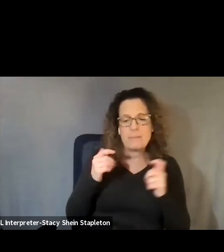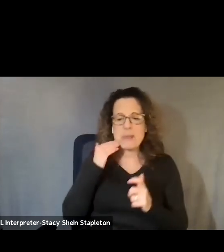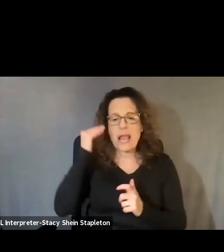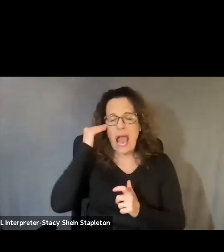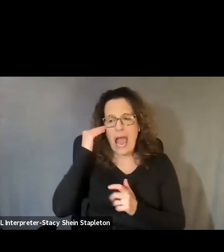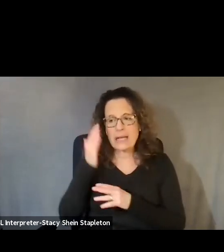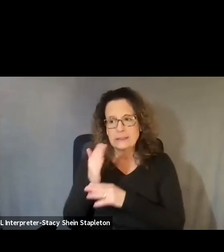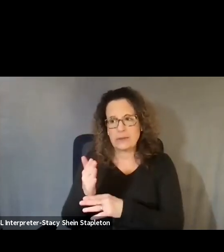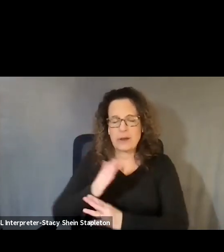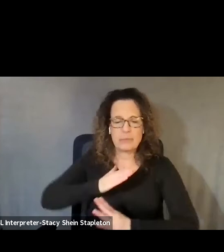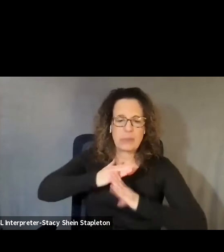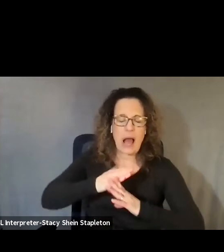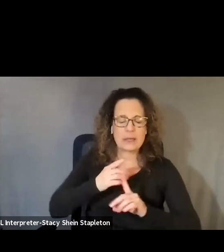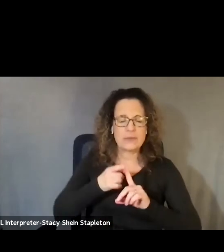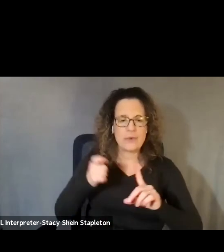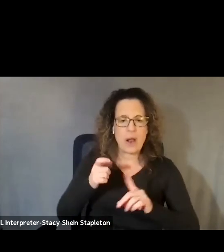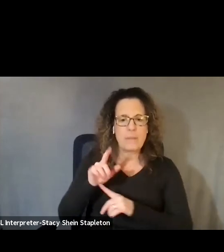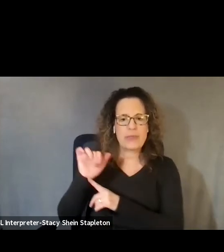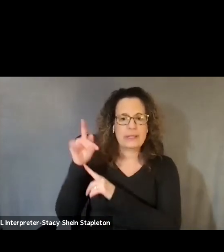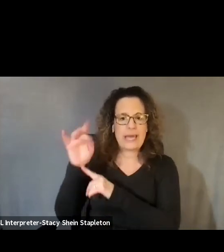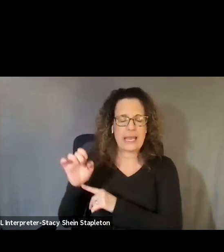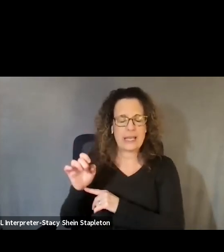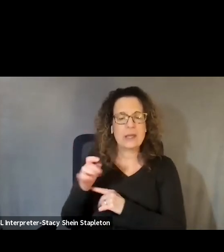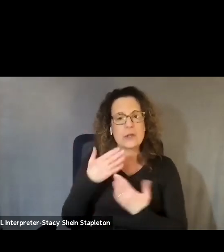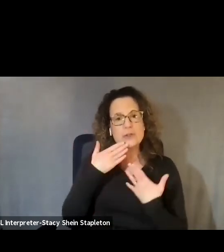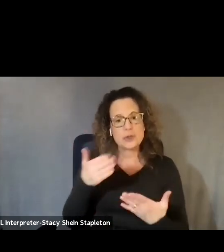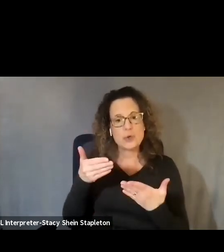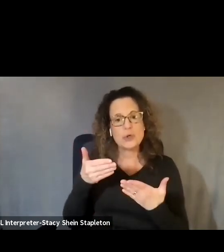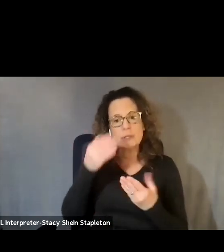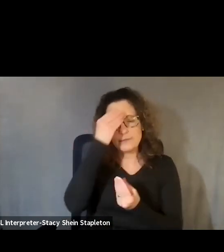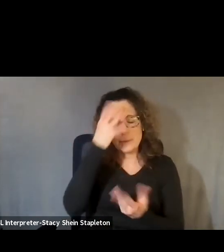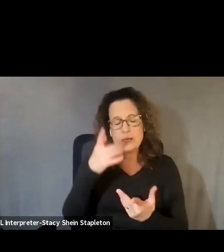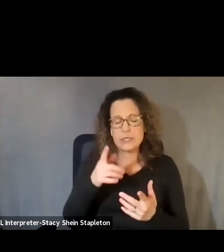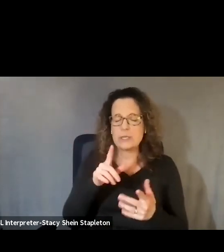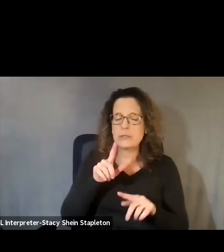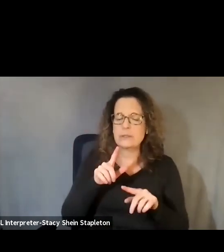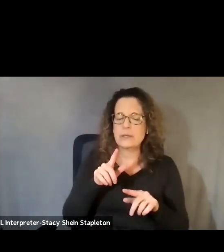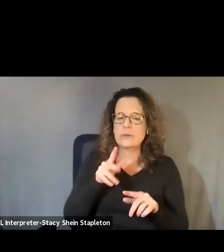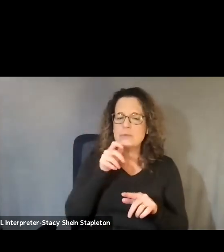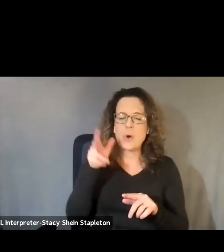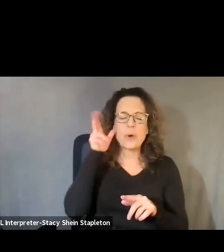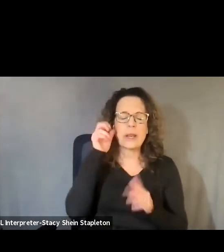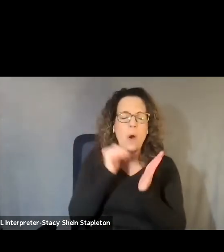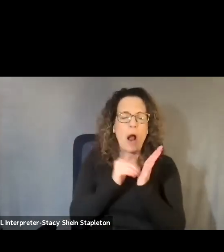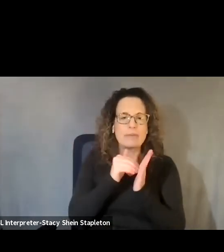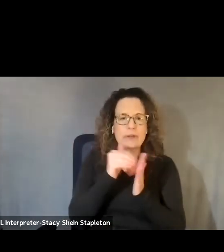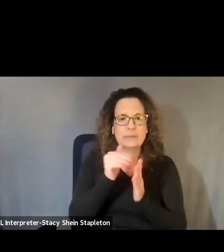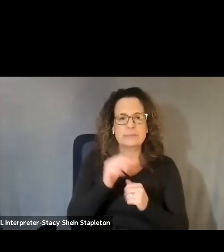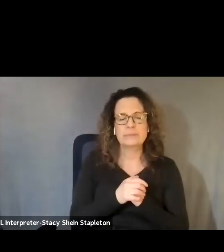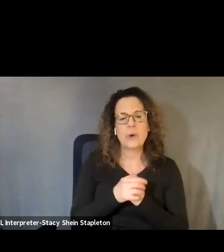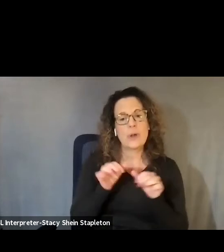in self-sustaining populations, which is one of the good news stories that you don't hear too often about, but we have to keep that fight